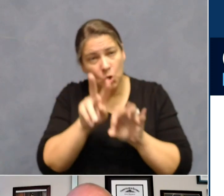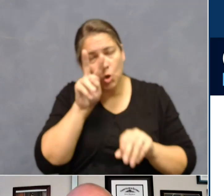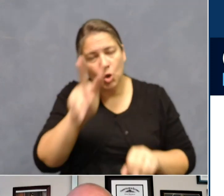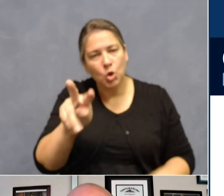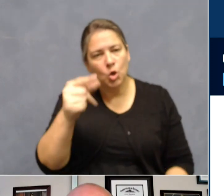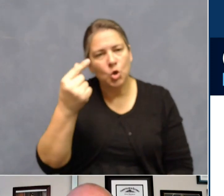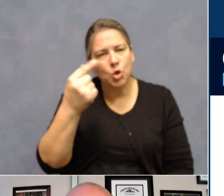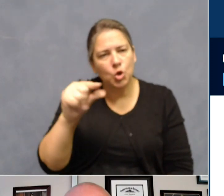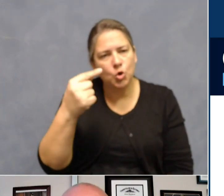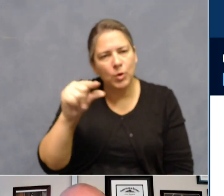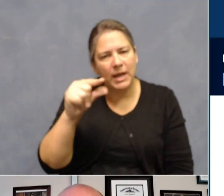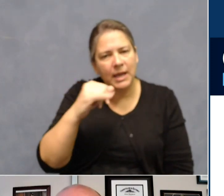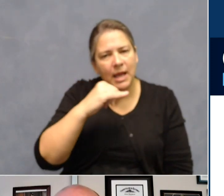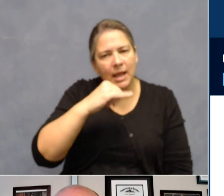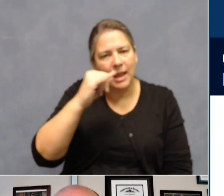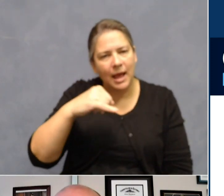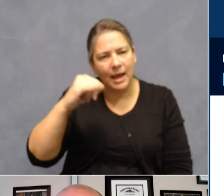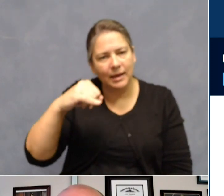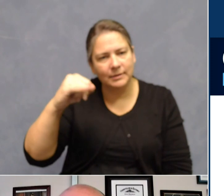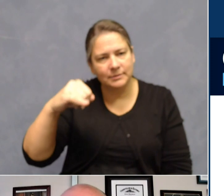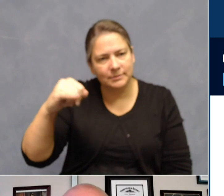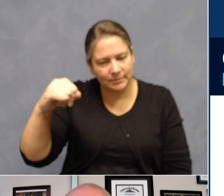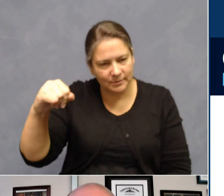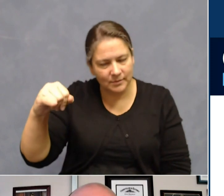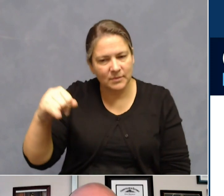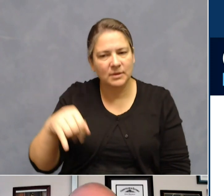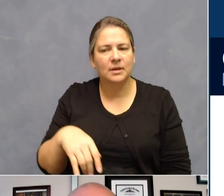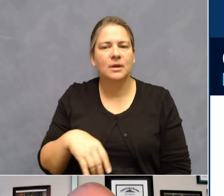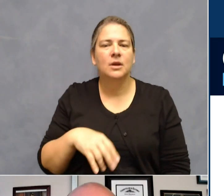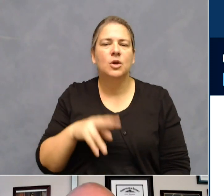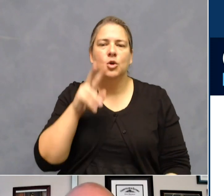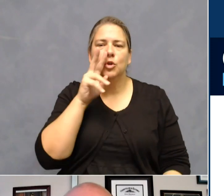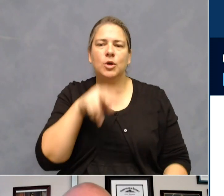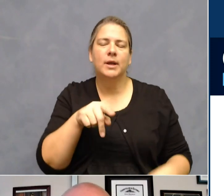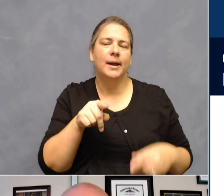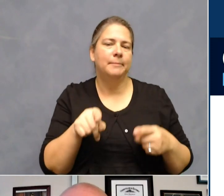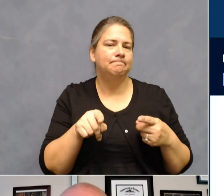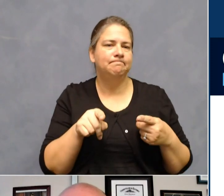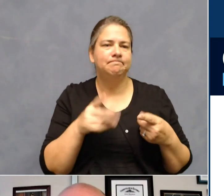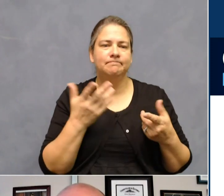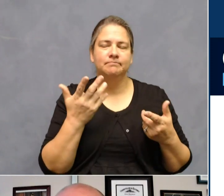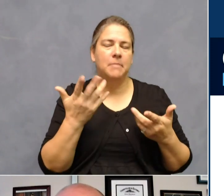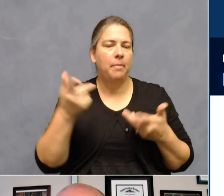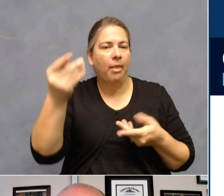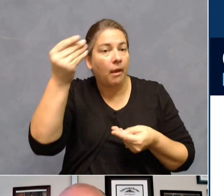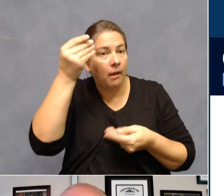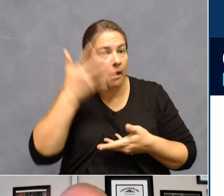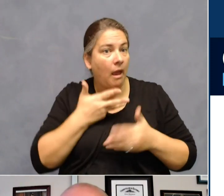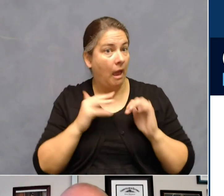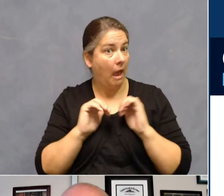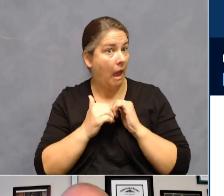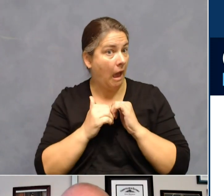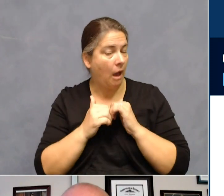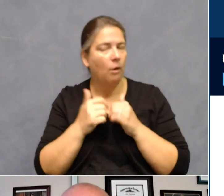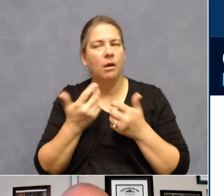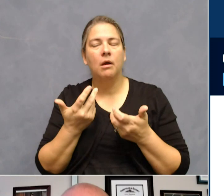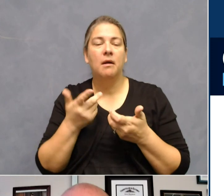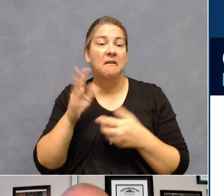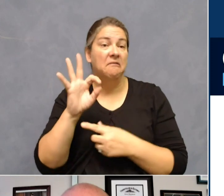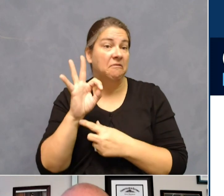from all sources. This means faxes. This means if we had a telephone call, which is not very common. This